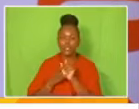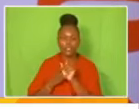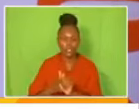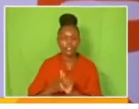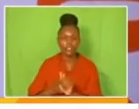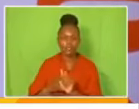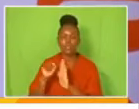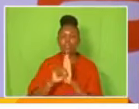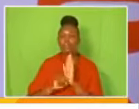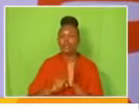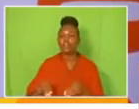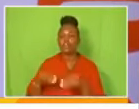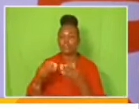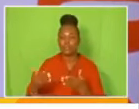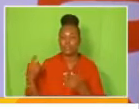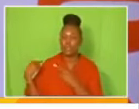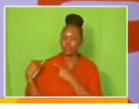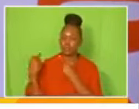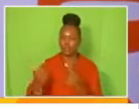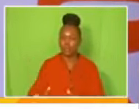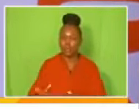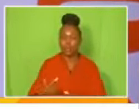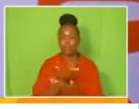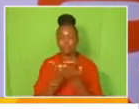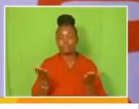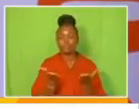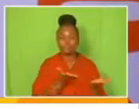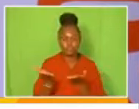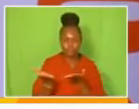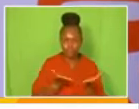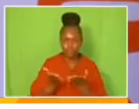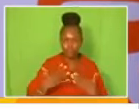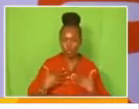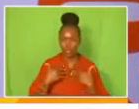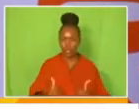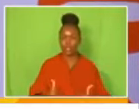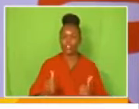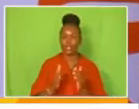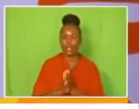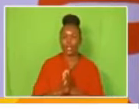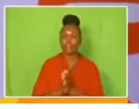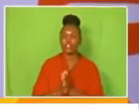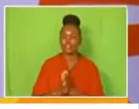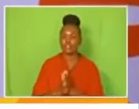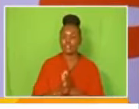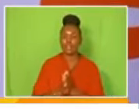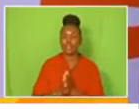this far. They have served with courage and dignity, and even when they are